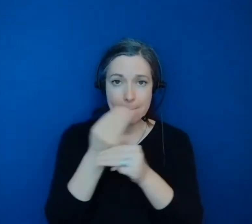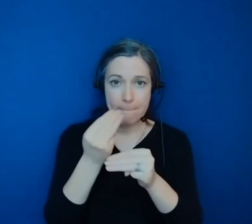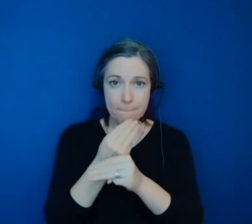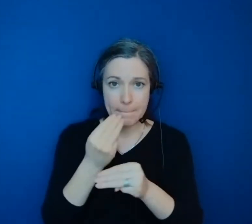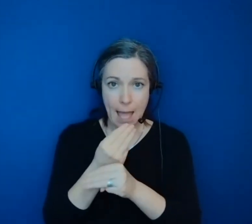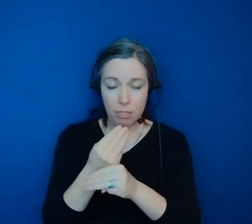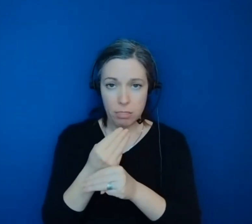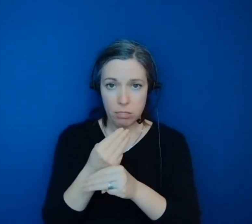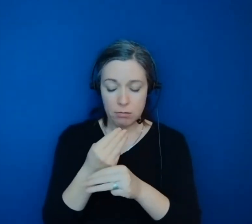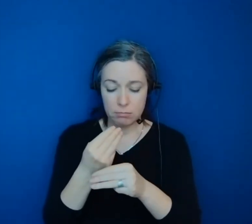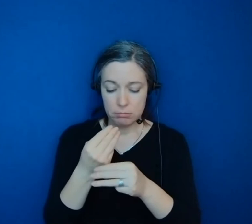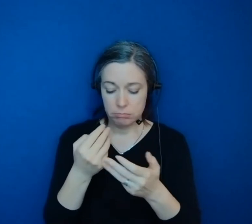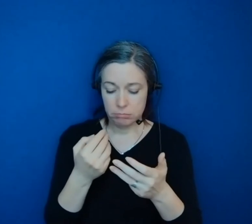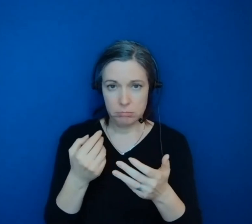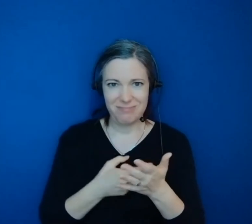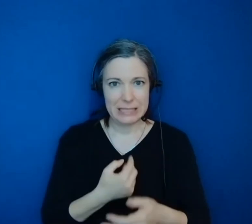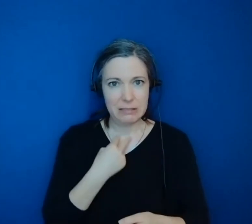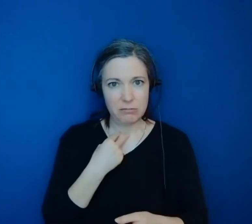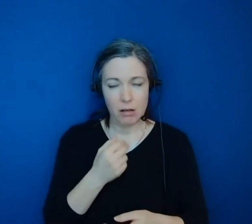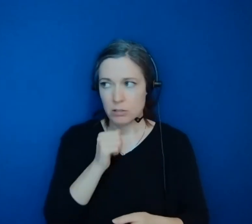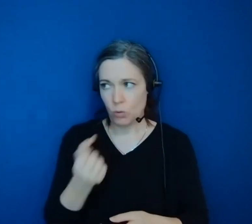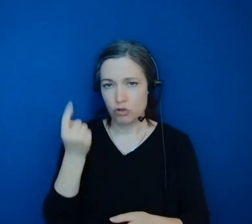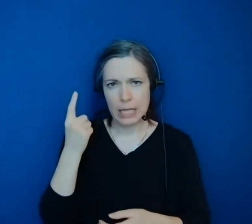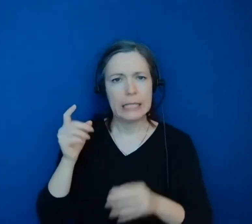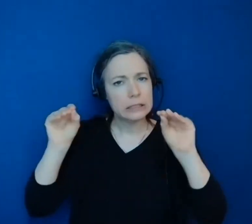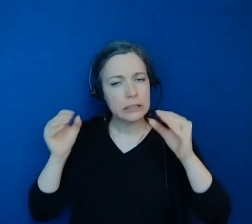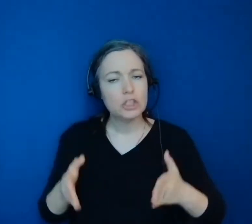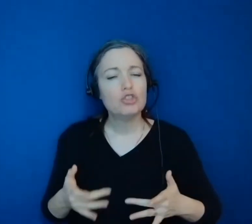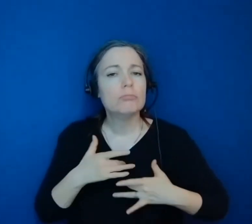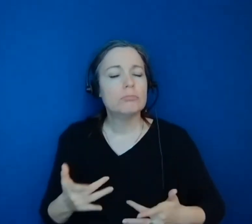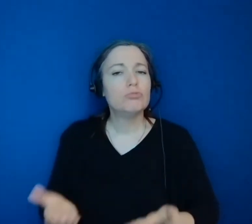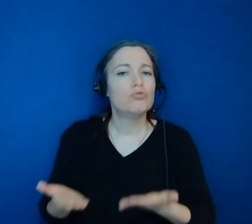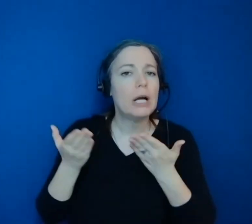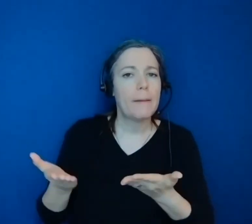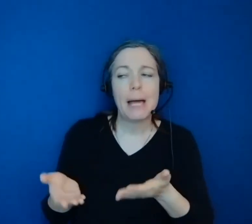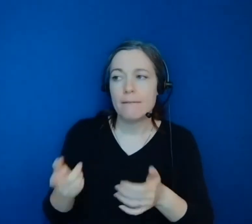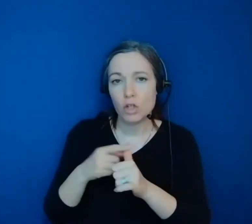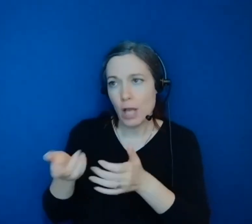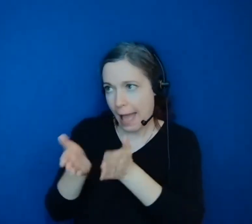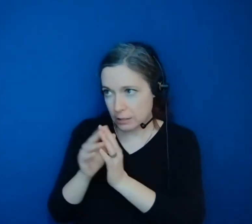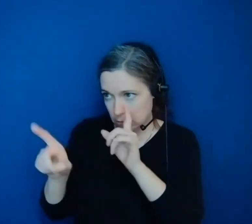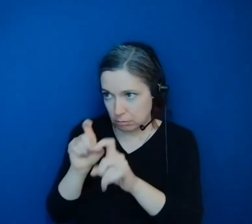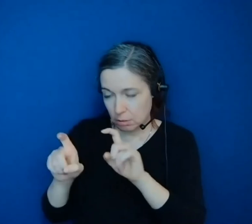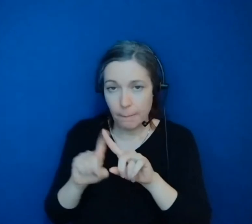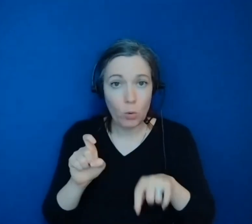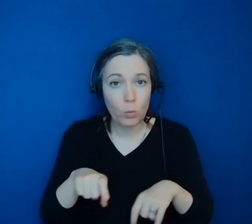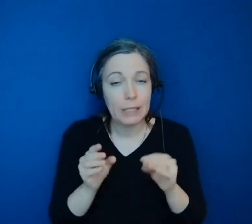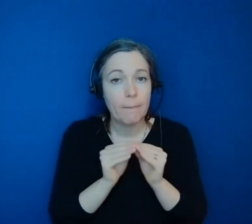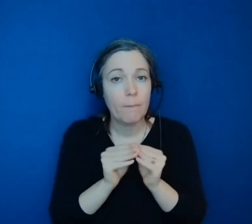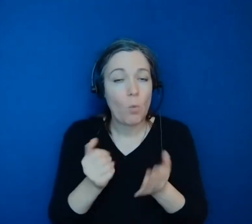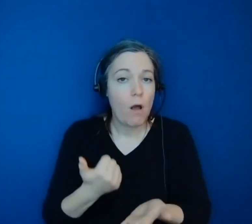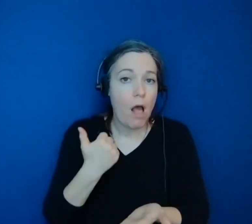if I don't understand something my teacher definitely recommends that we use the ask him questions, but if we need more